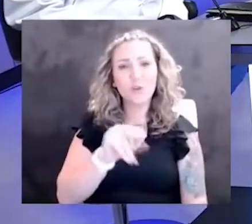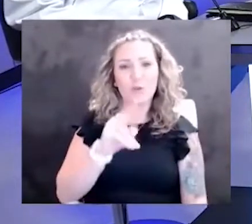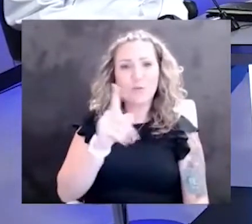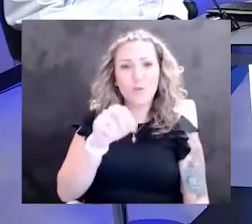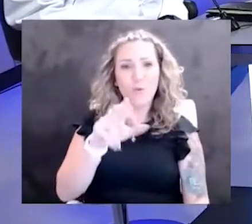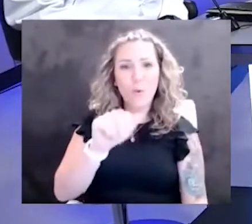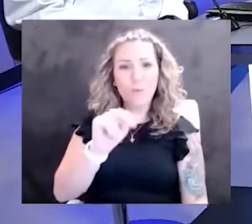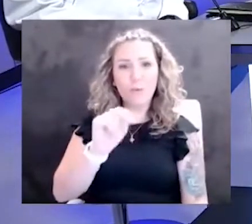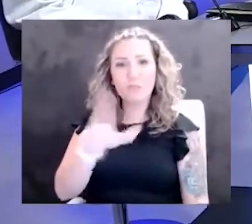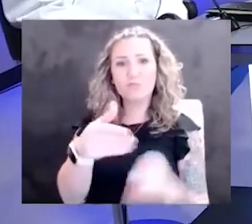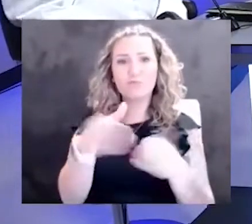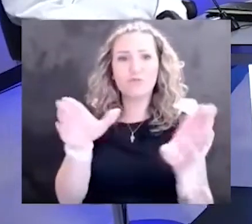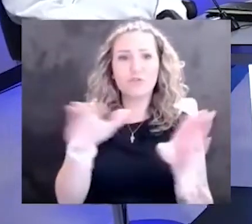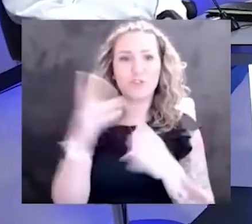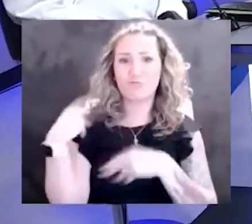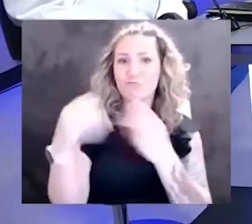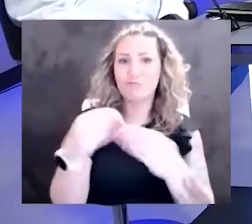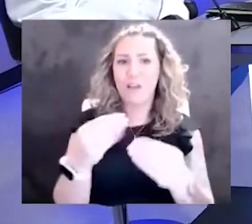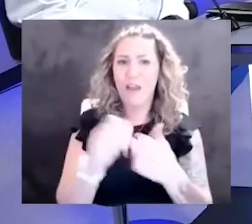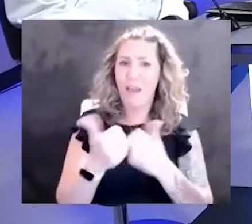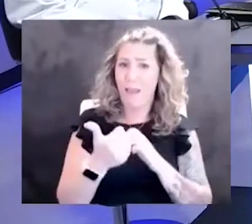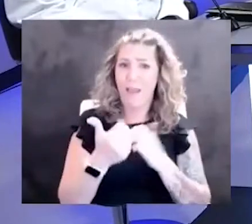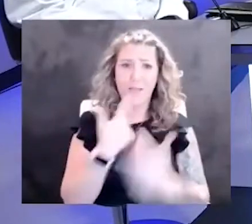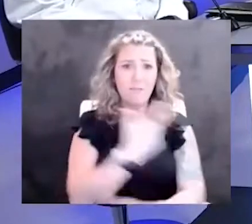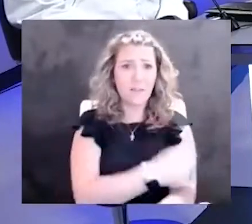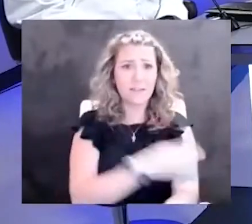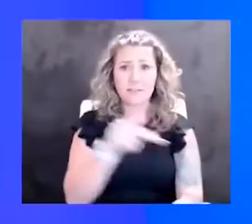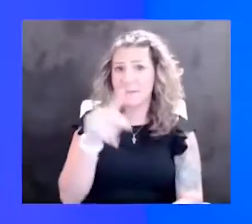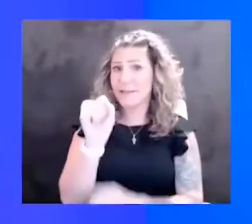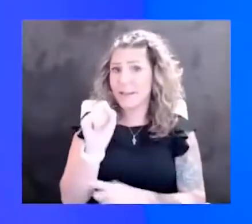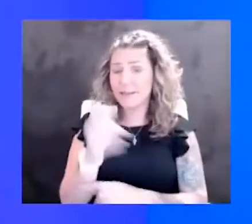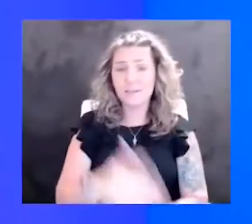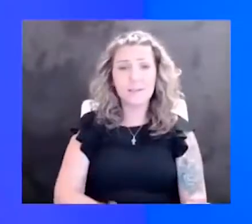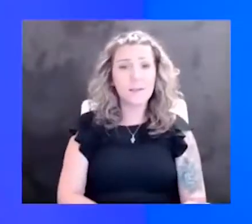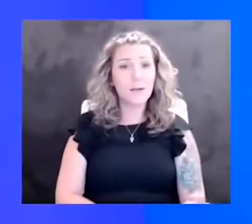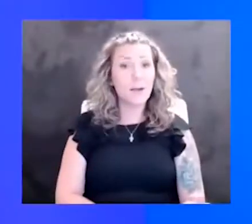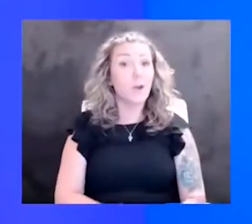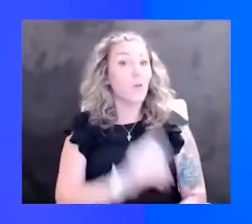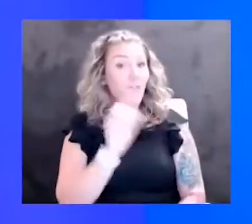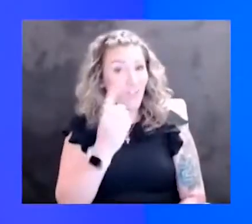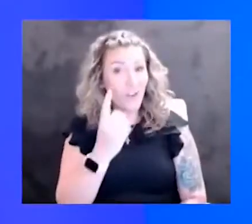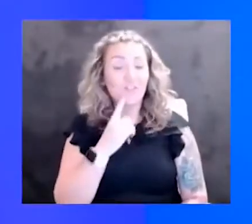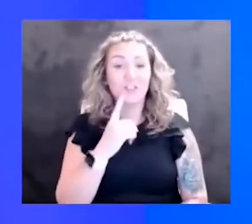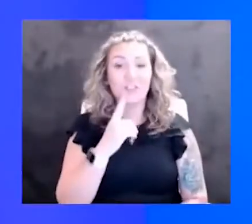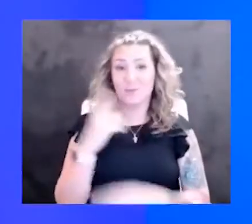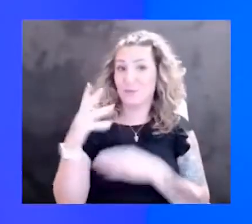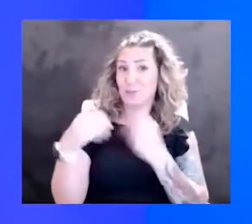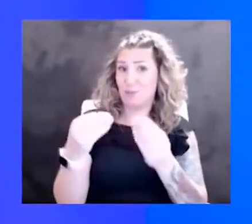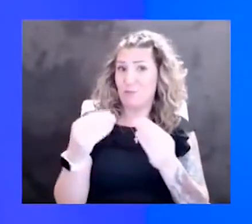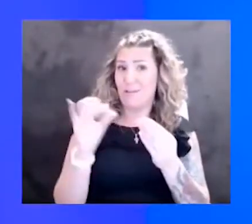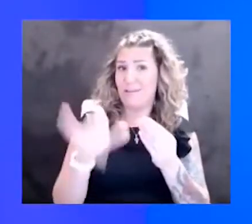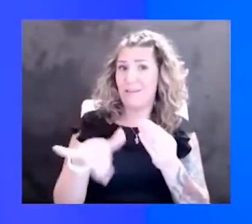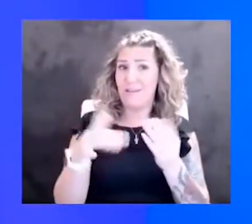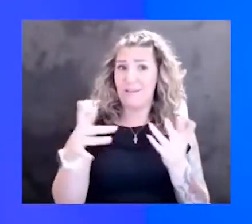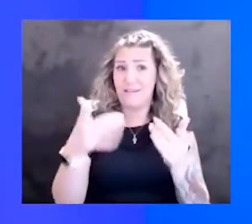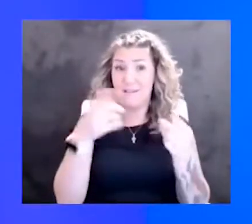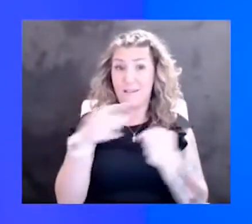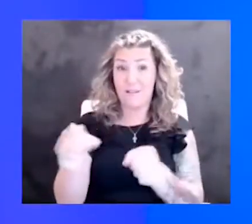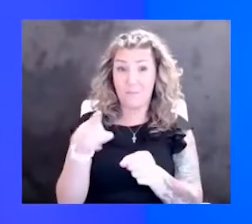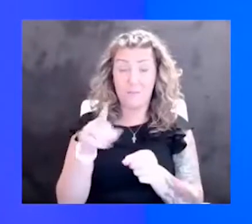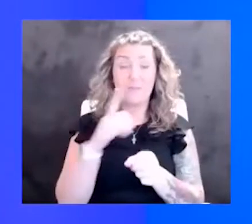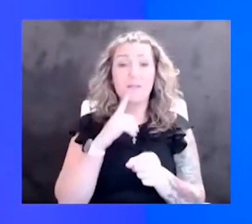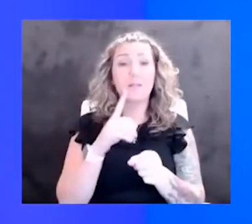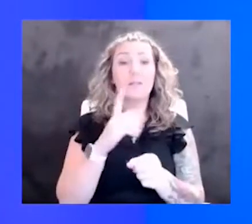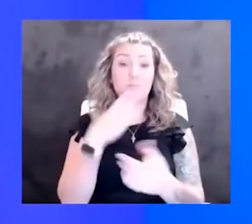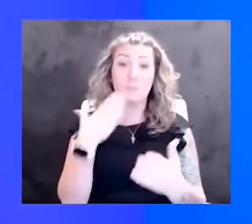line and how we're doing on vaccinations in Kansas? First things first, the trend line is doing really quite well,